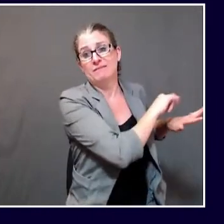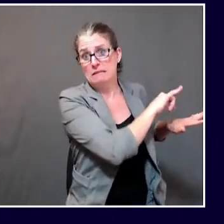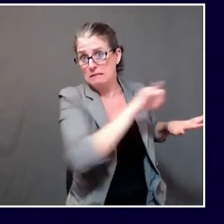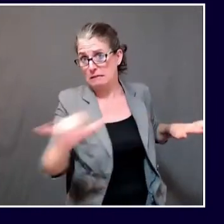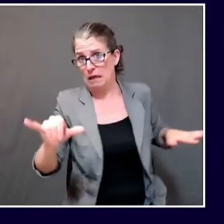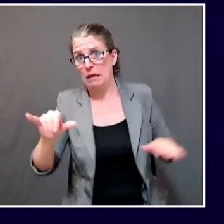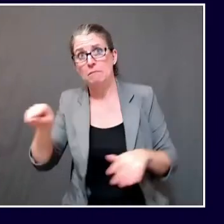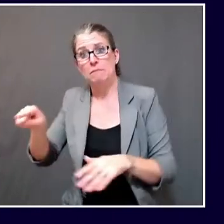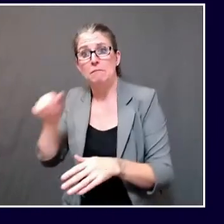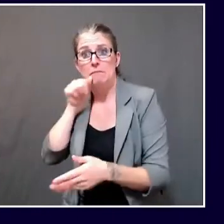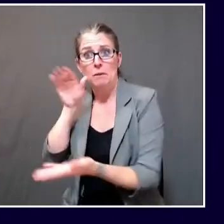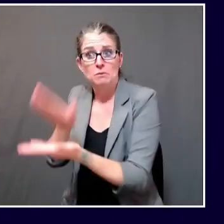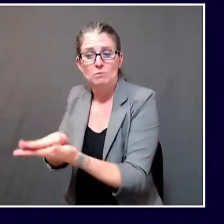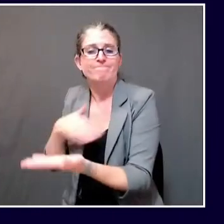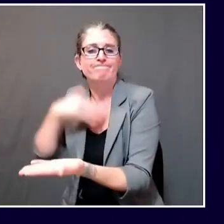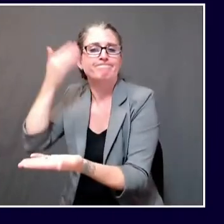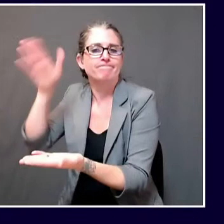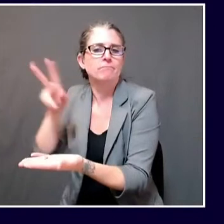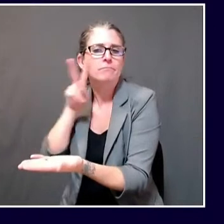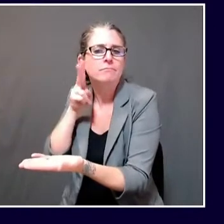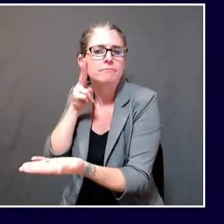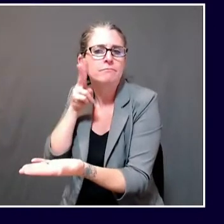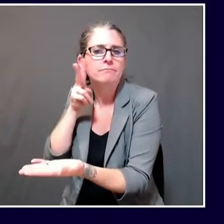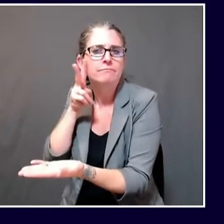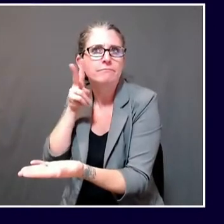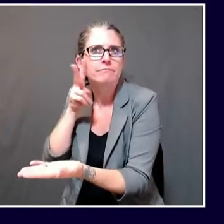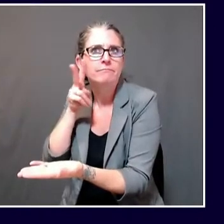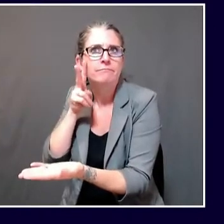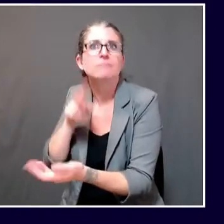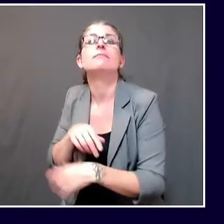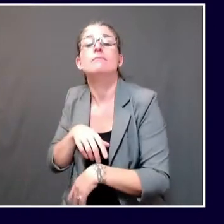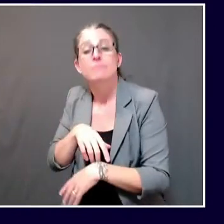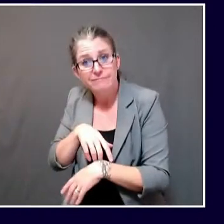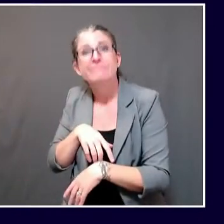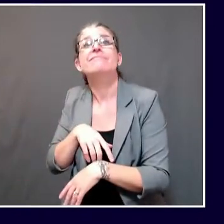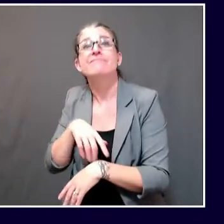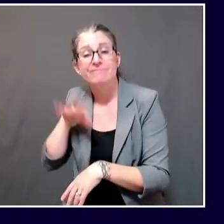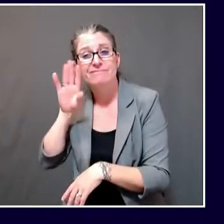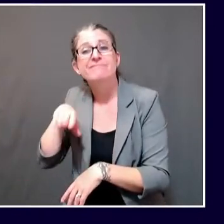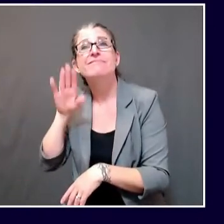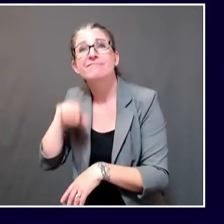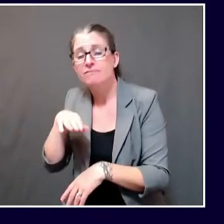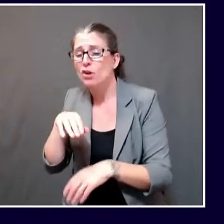said, even those small lapses, momentary